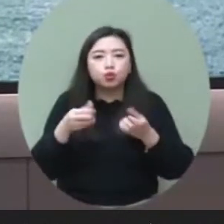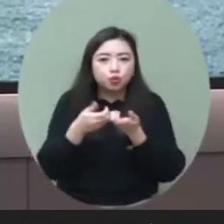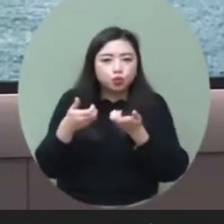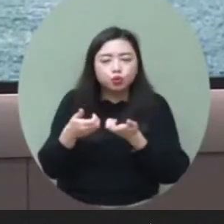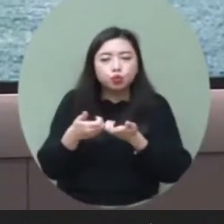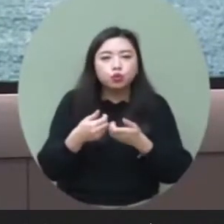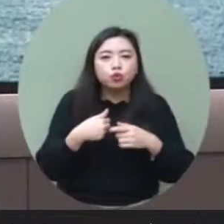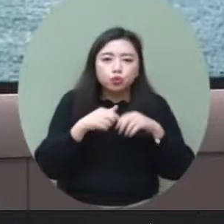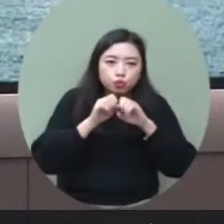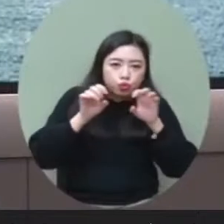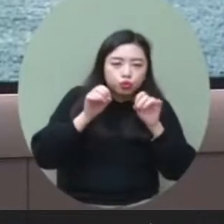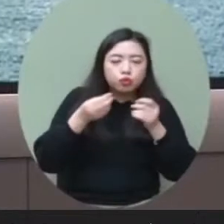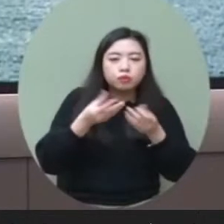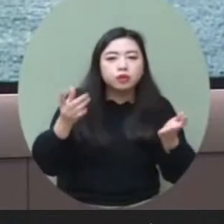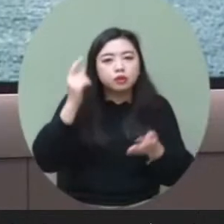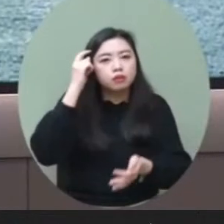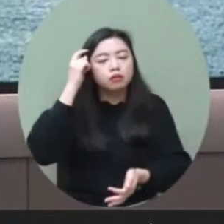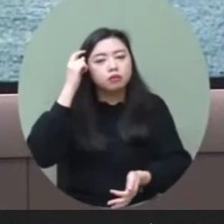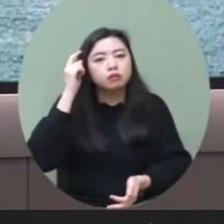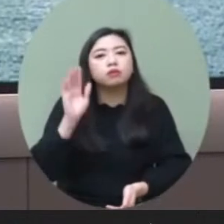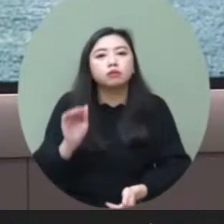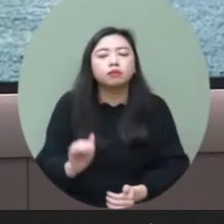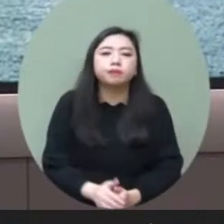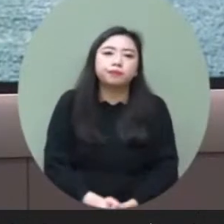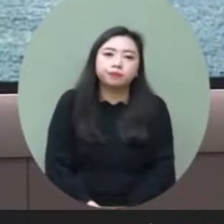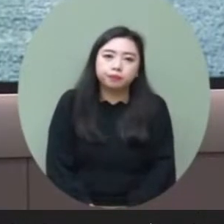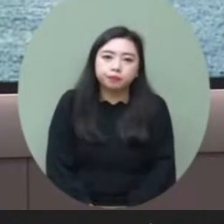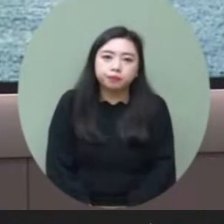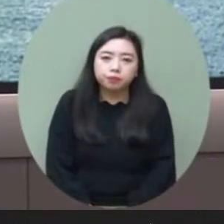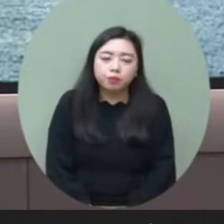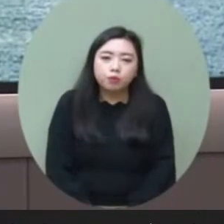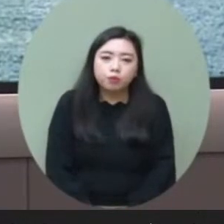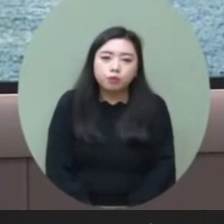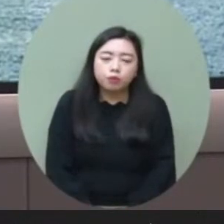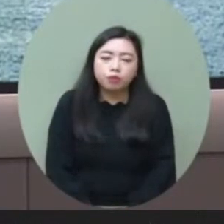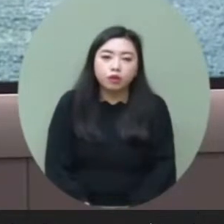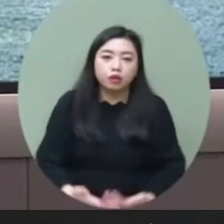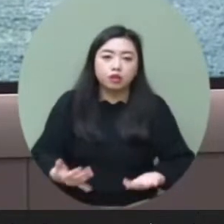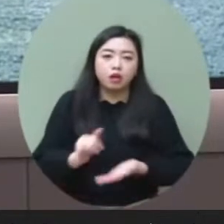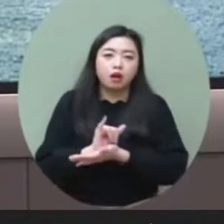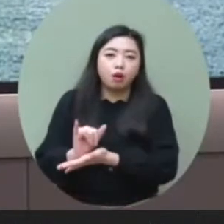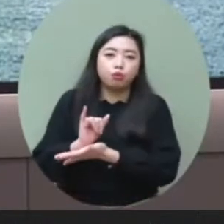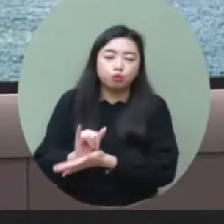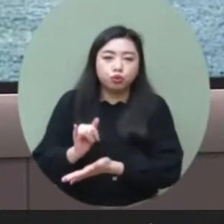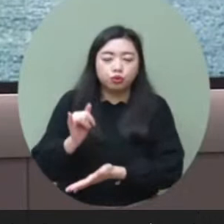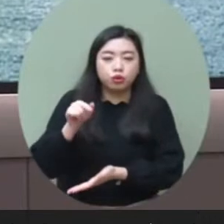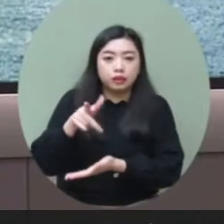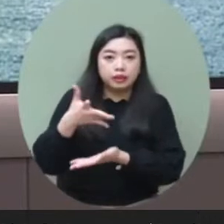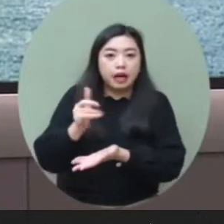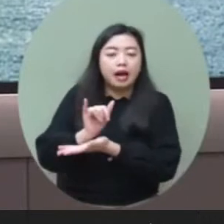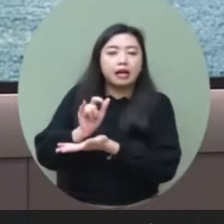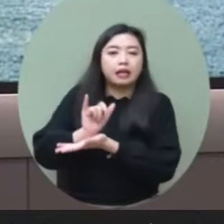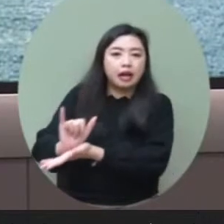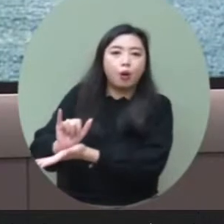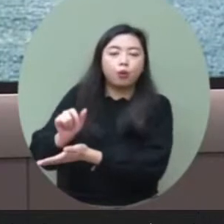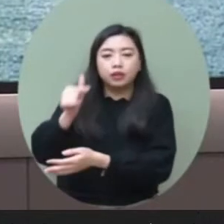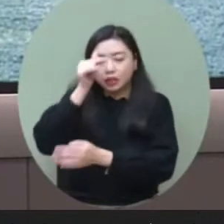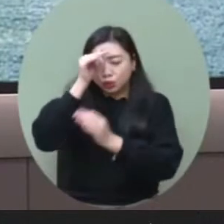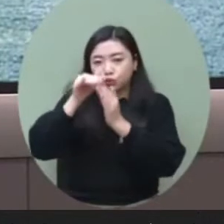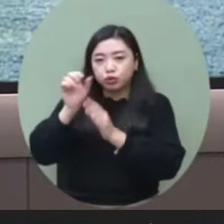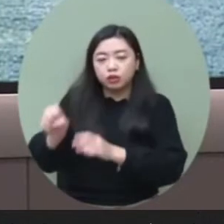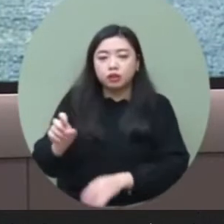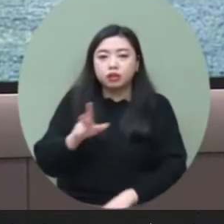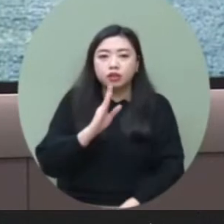yesterday. And today I'd like to share more statistics with you. Of the